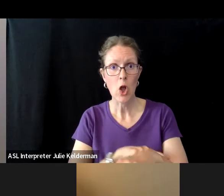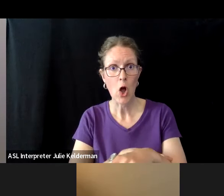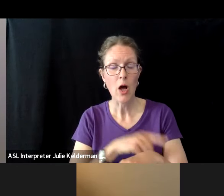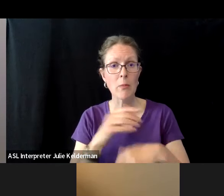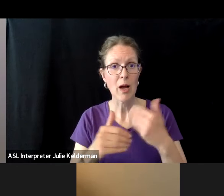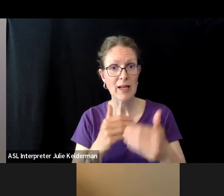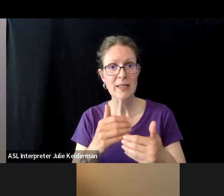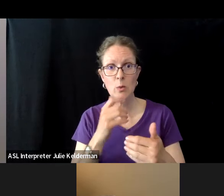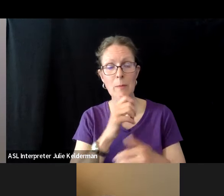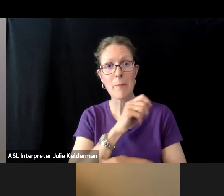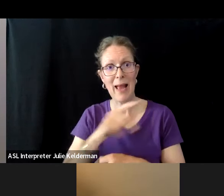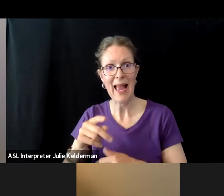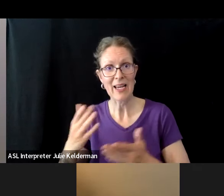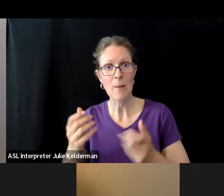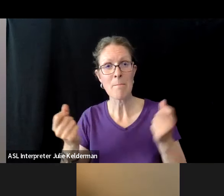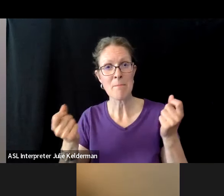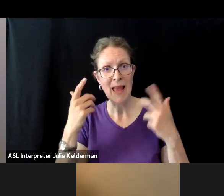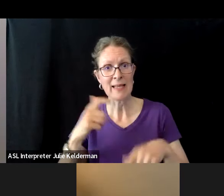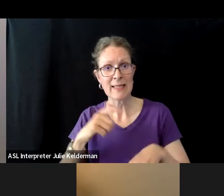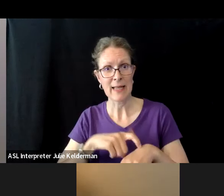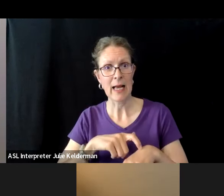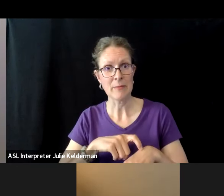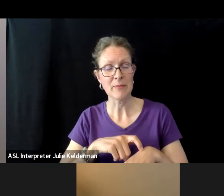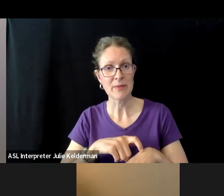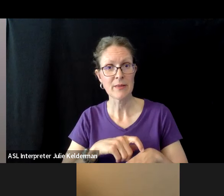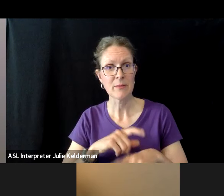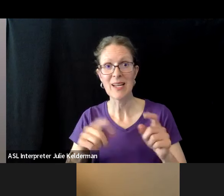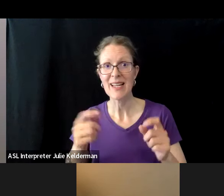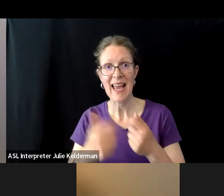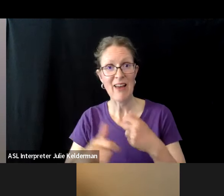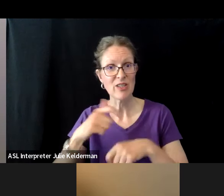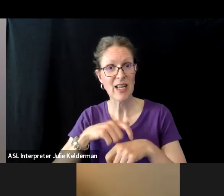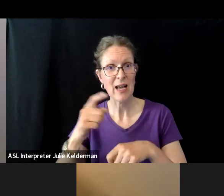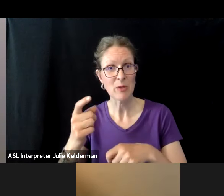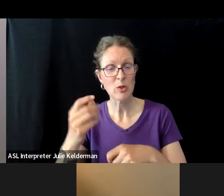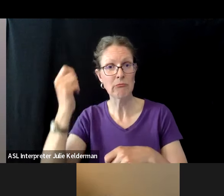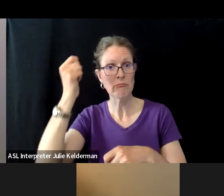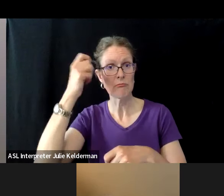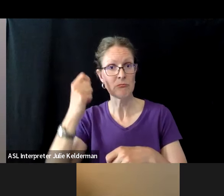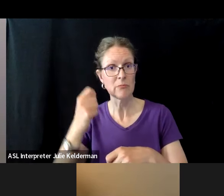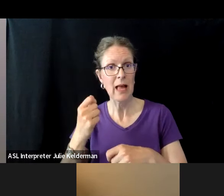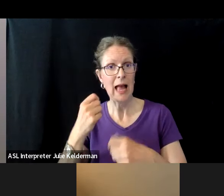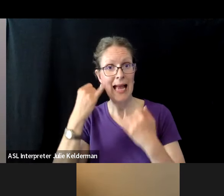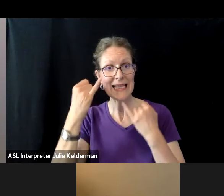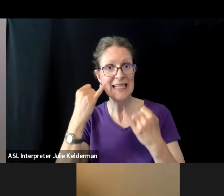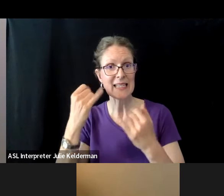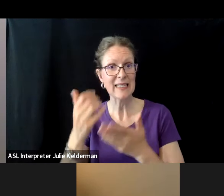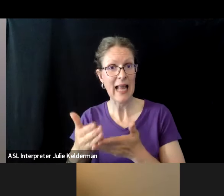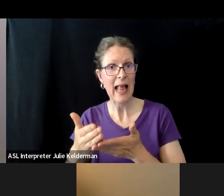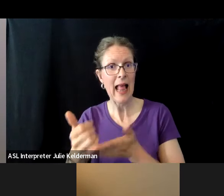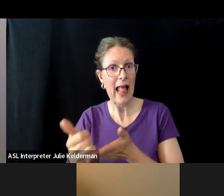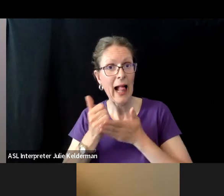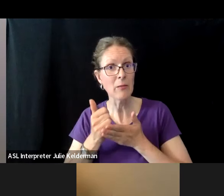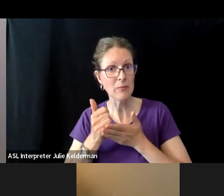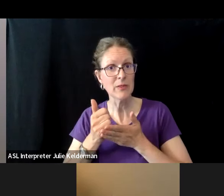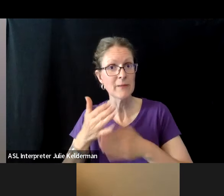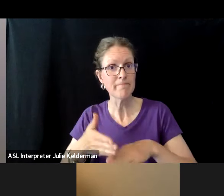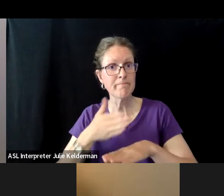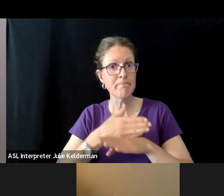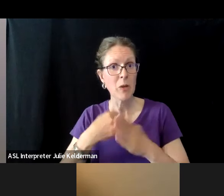many times. But you know, every time you guys give us ideas, ask questions, give us critique, it helps make the project better. So